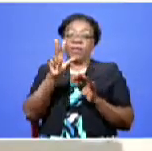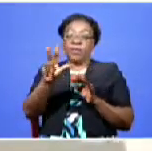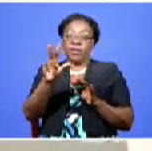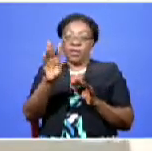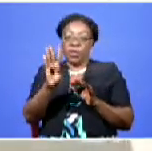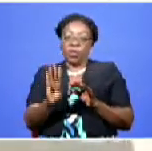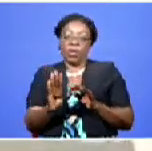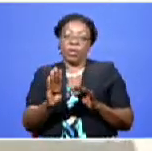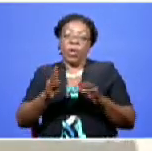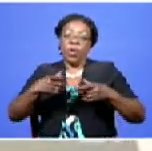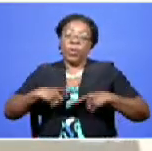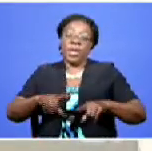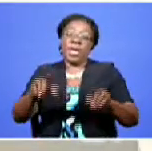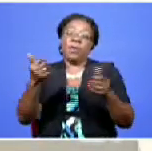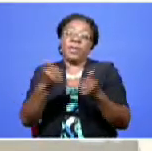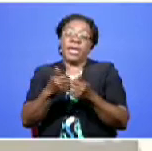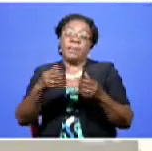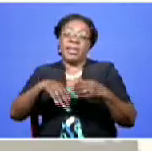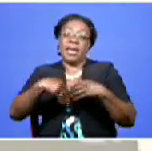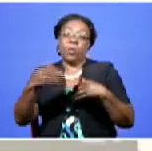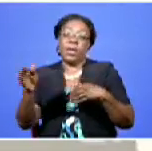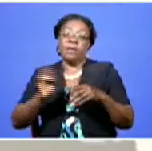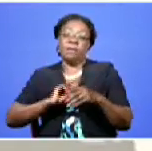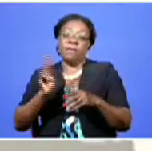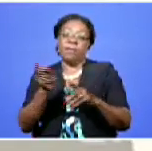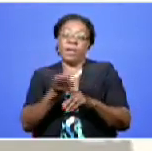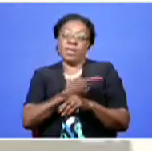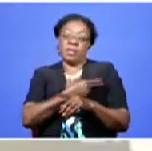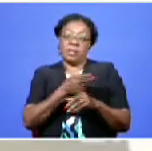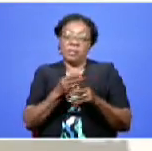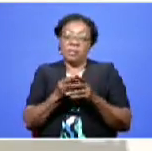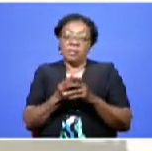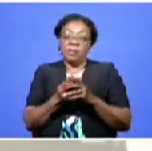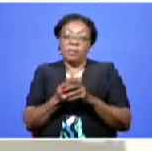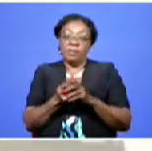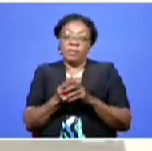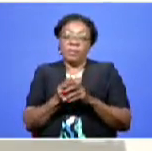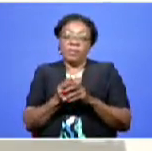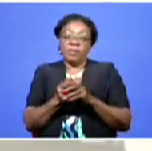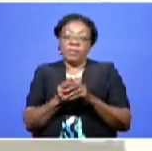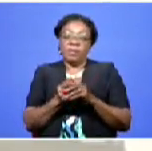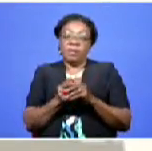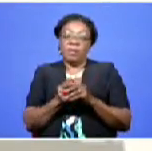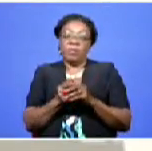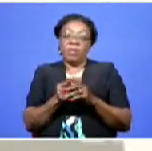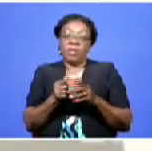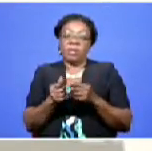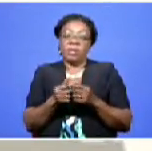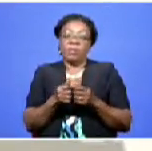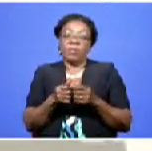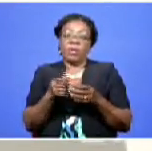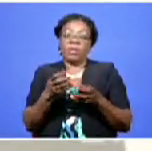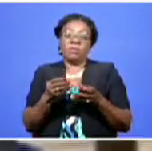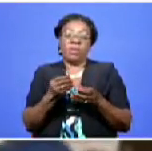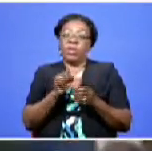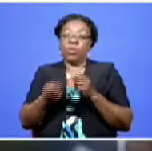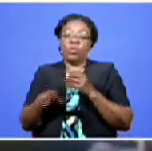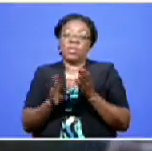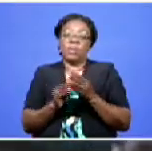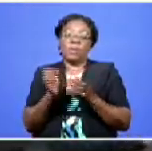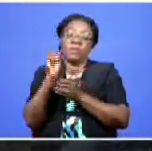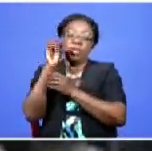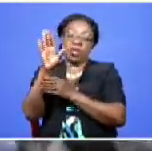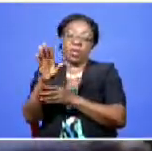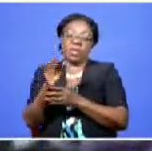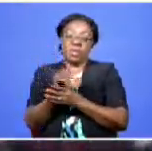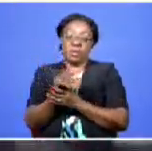we let it get away from us when he was able to get downhill, and then Tim Hardaway was able to get loose. He got some buckets, and